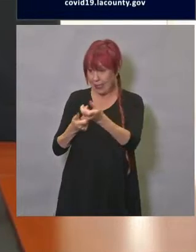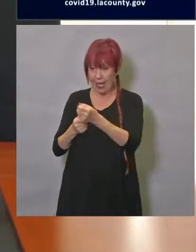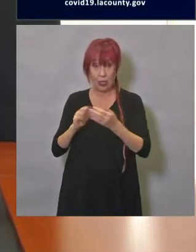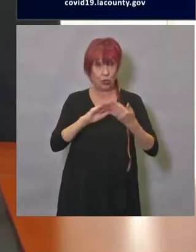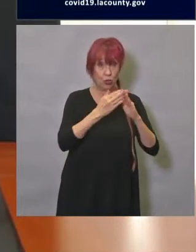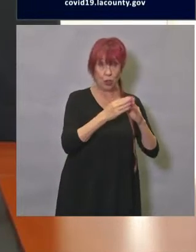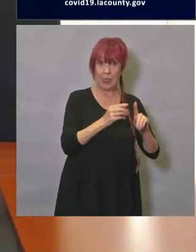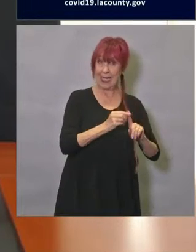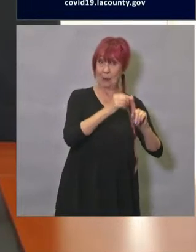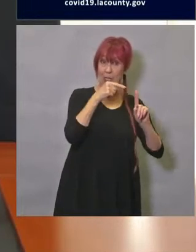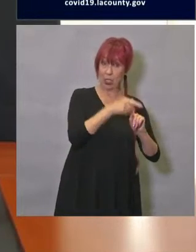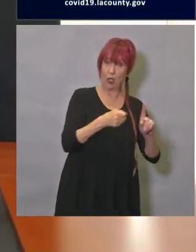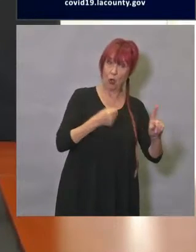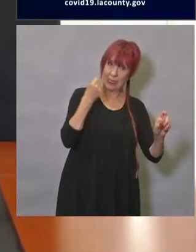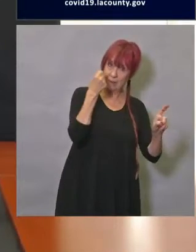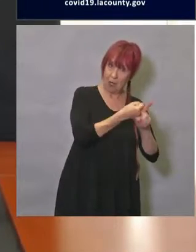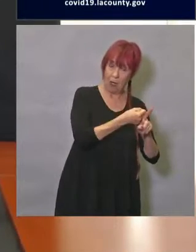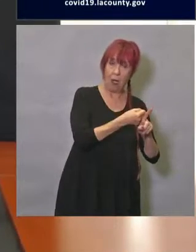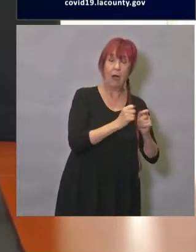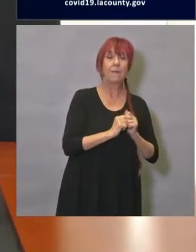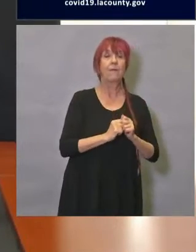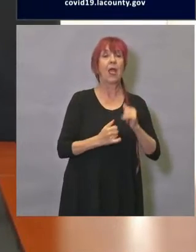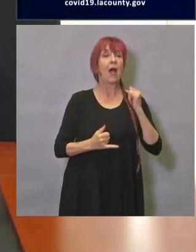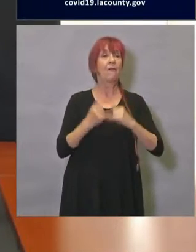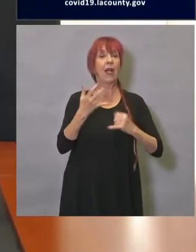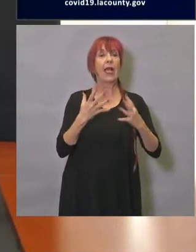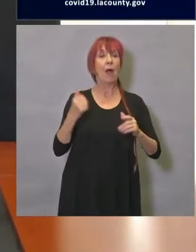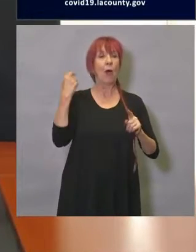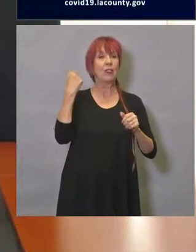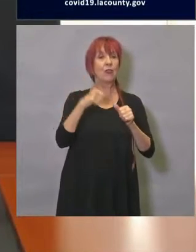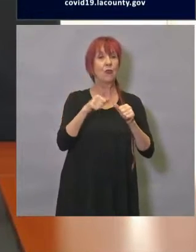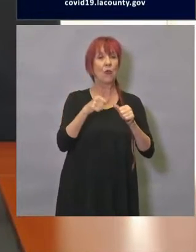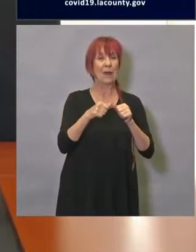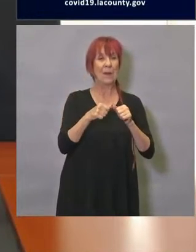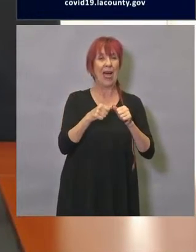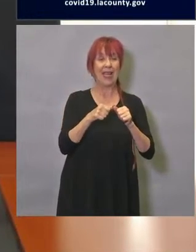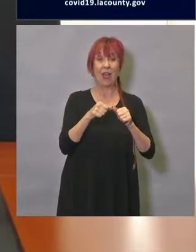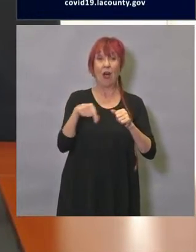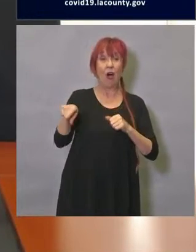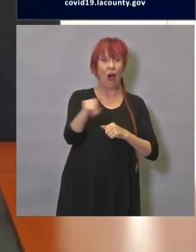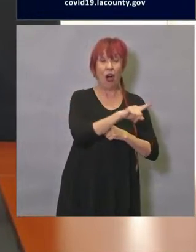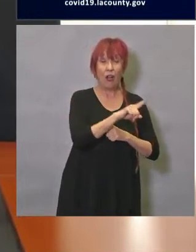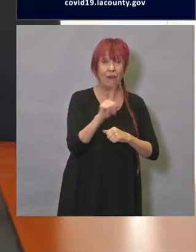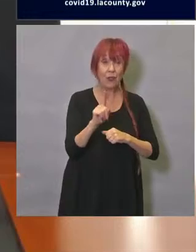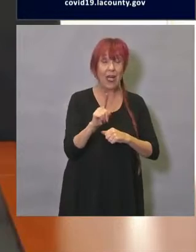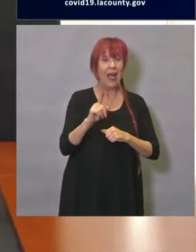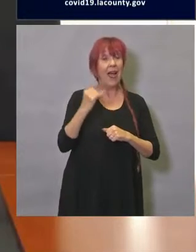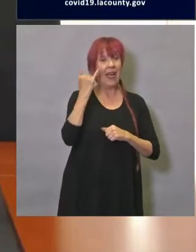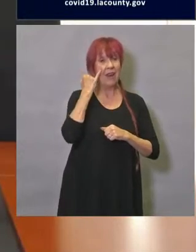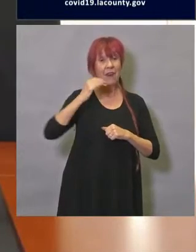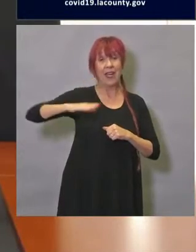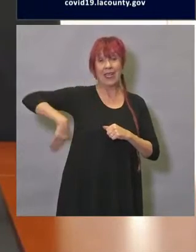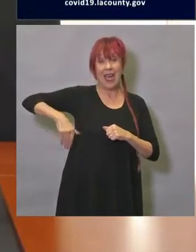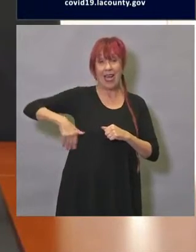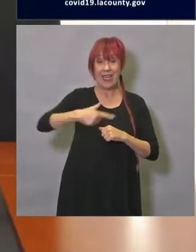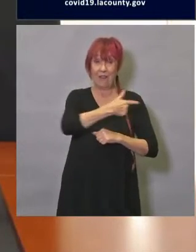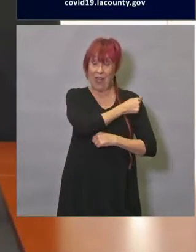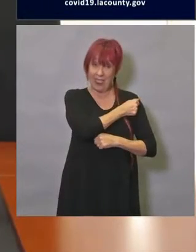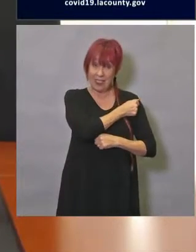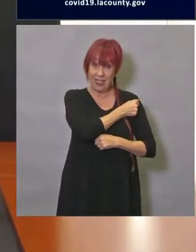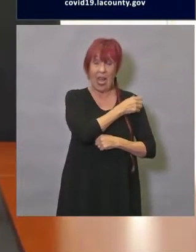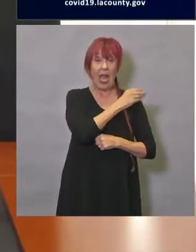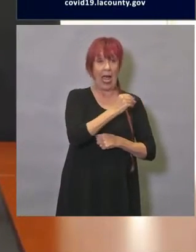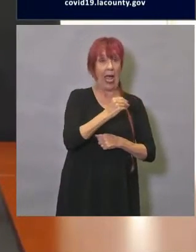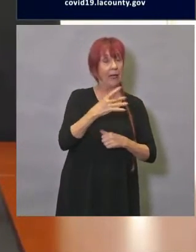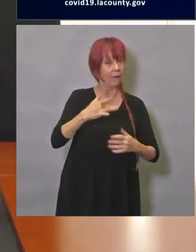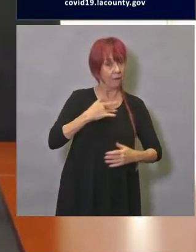hit by COVID. Finally, I'd like to remind all Angelinos, if you're not yet vaccinated and are experiencing